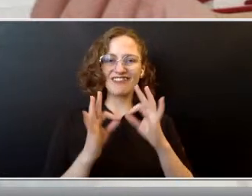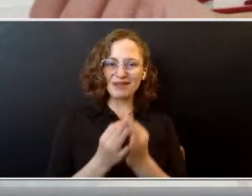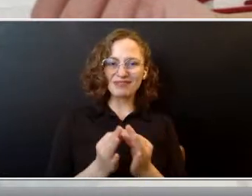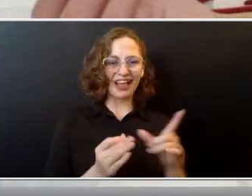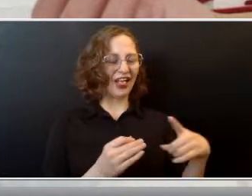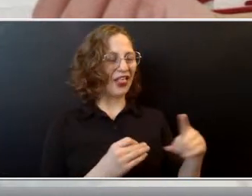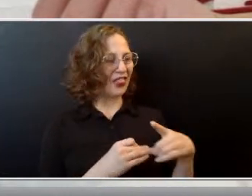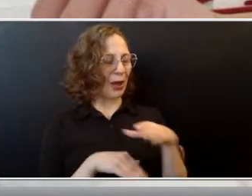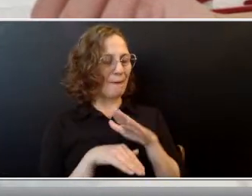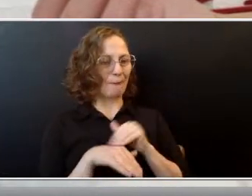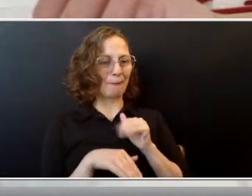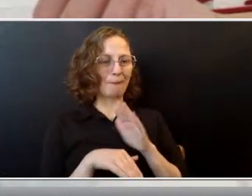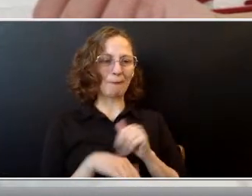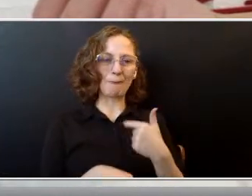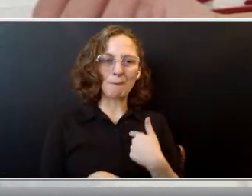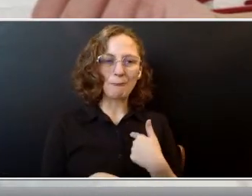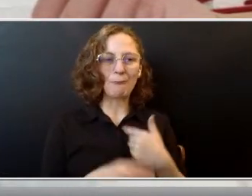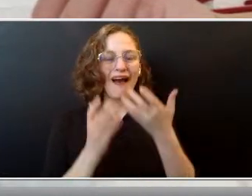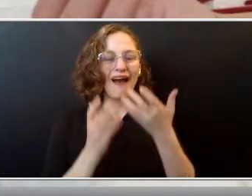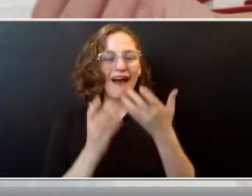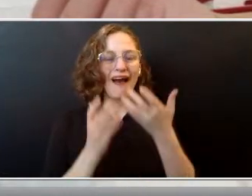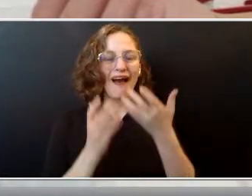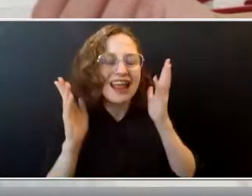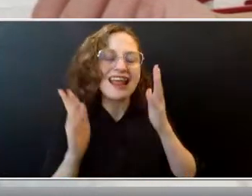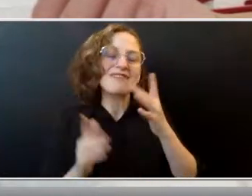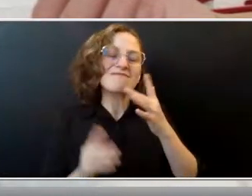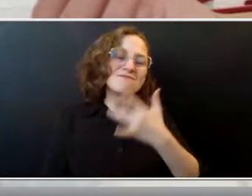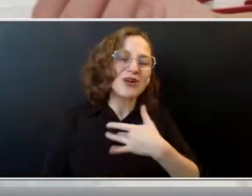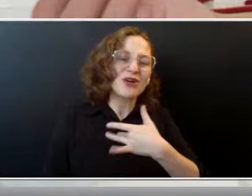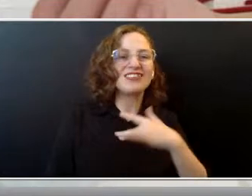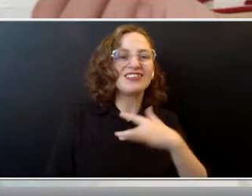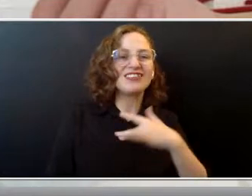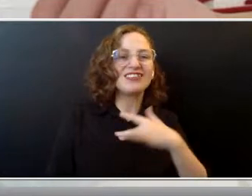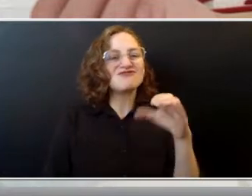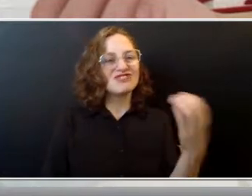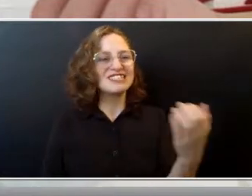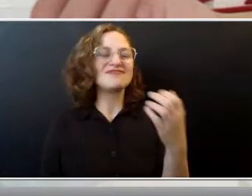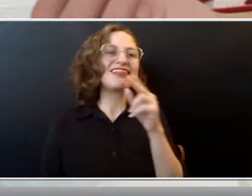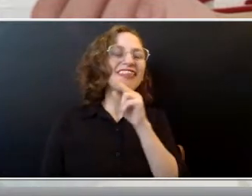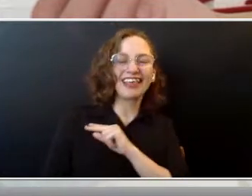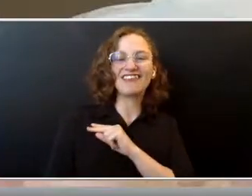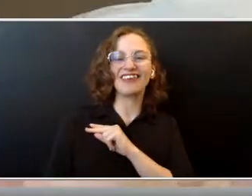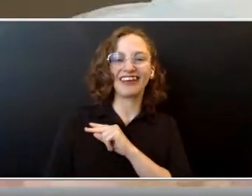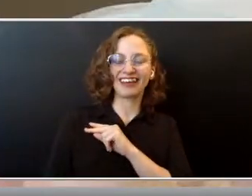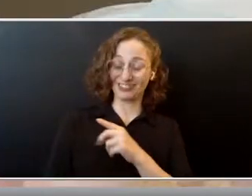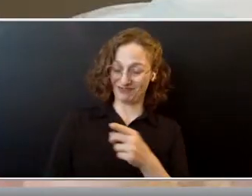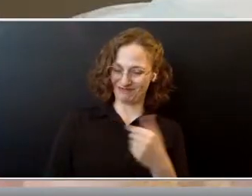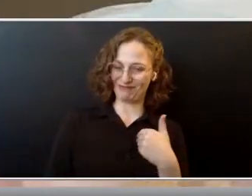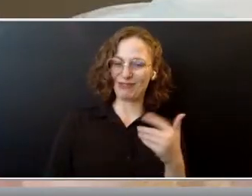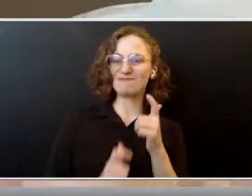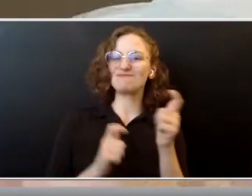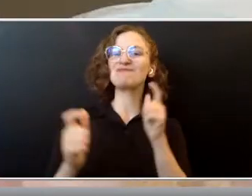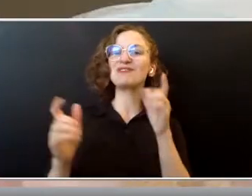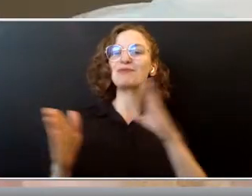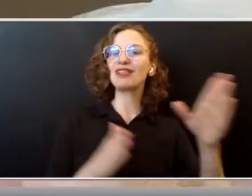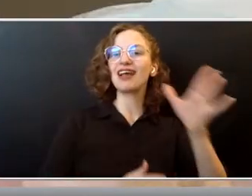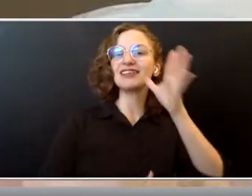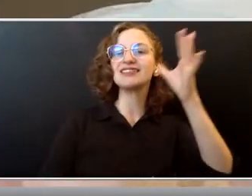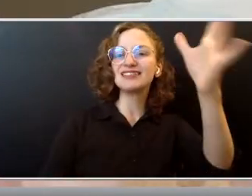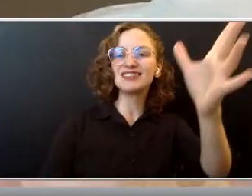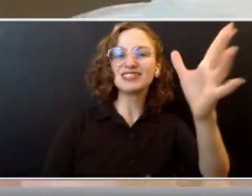Halloween, my birthday, Christmas, Thanksgiving. And she has big plans for the future. I want to move to New